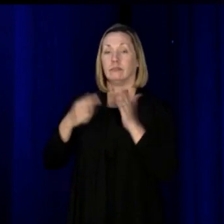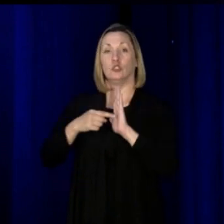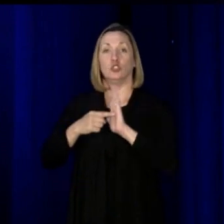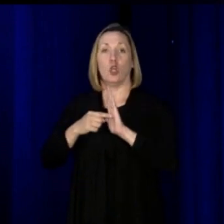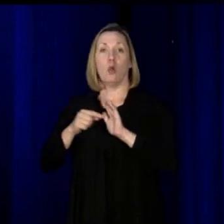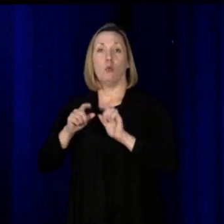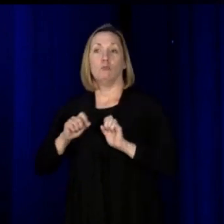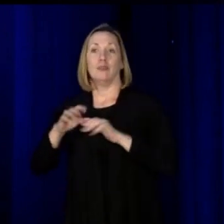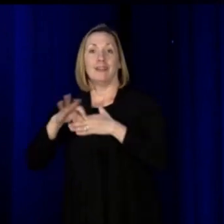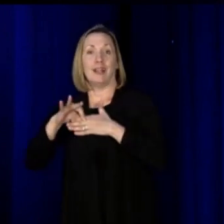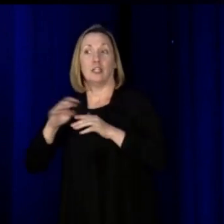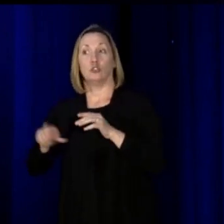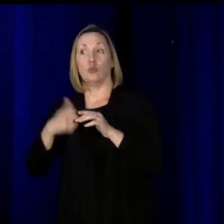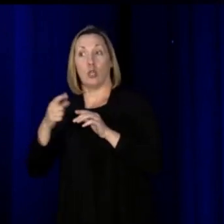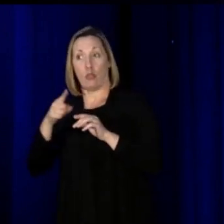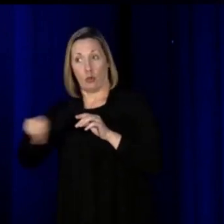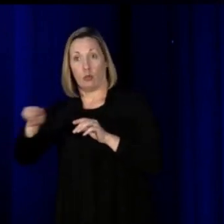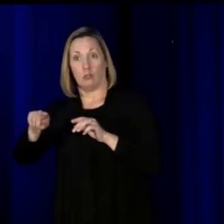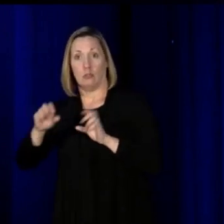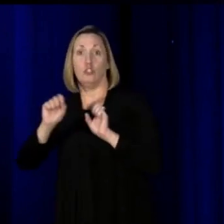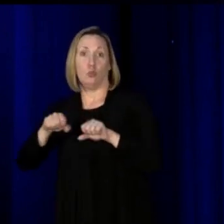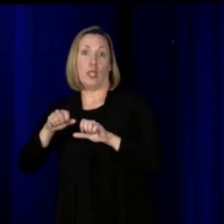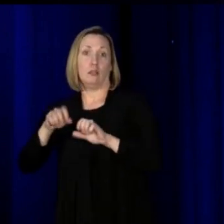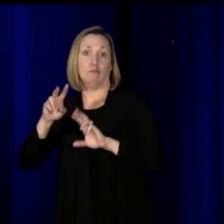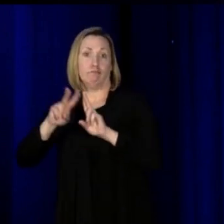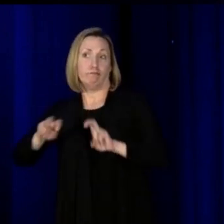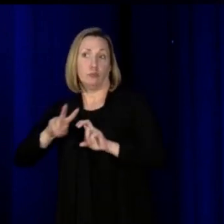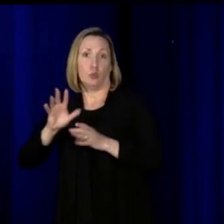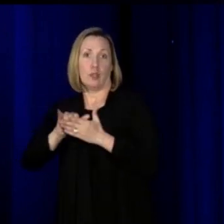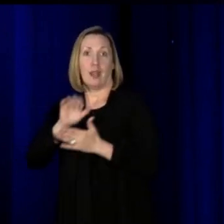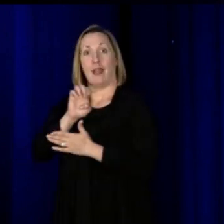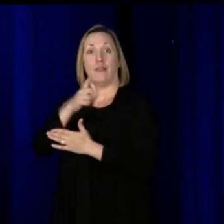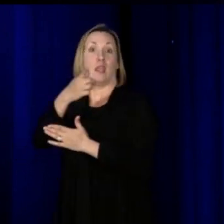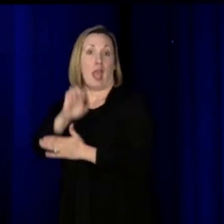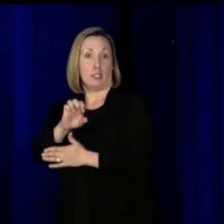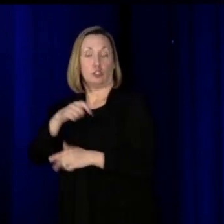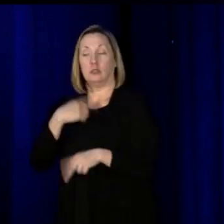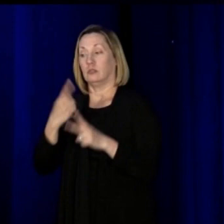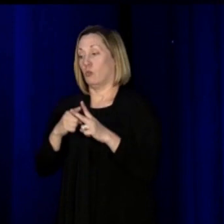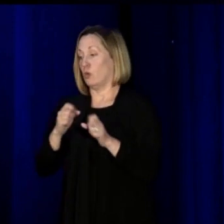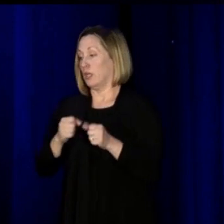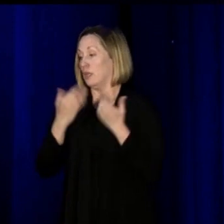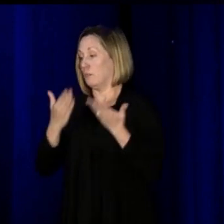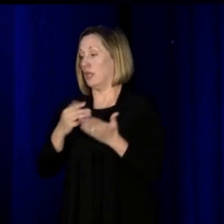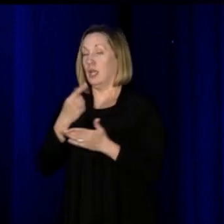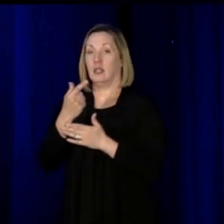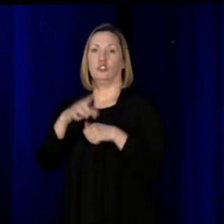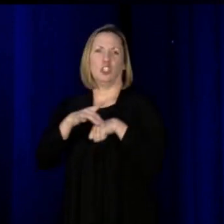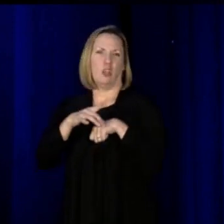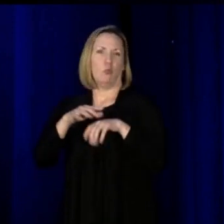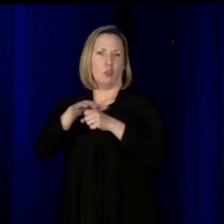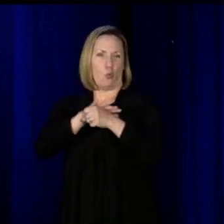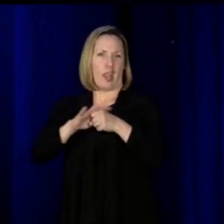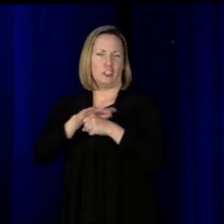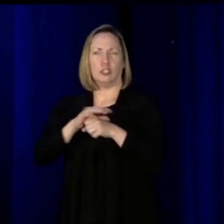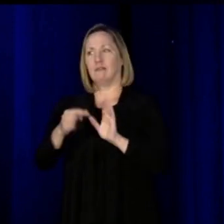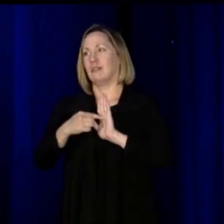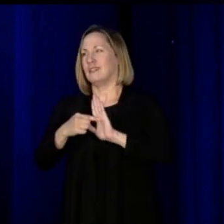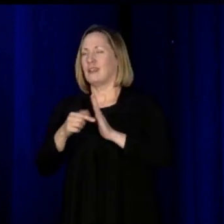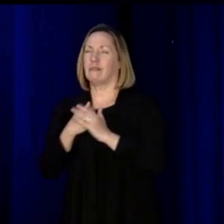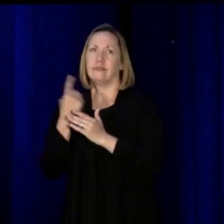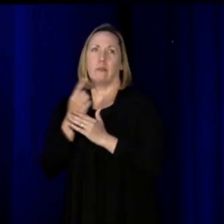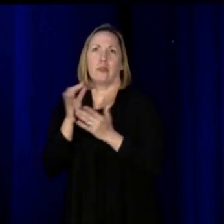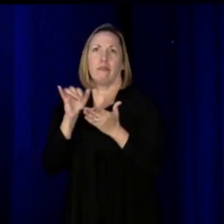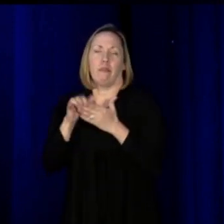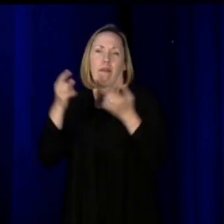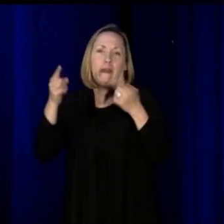other. That evaluation can be done on the edge. We can apply geolocation. Let's say that, I mean, something that